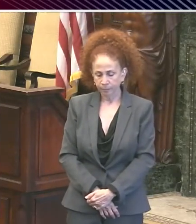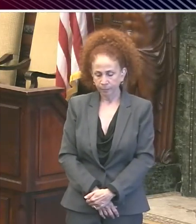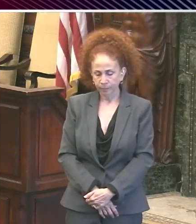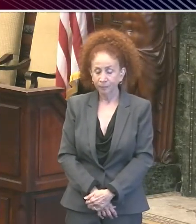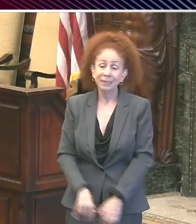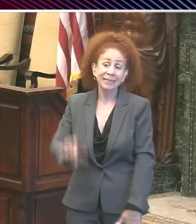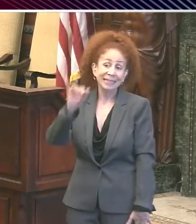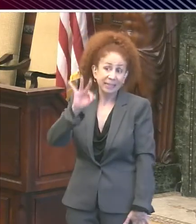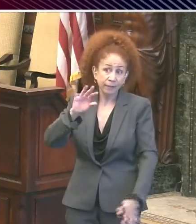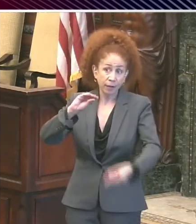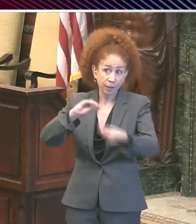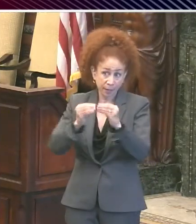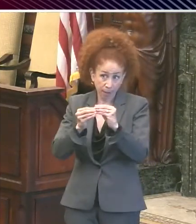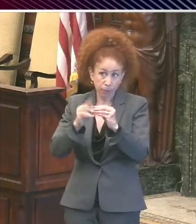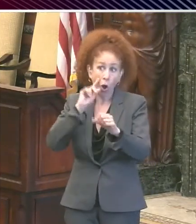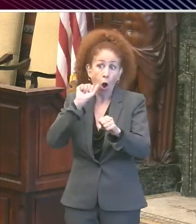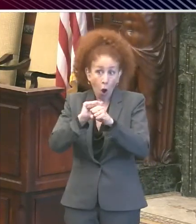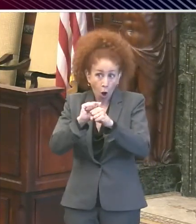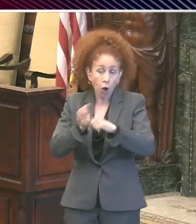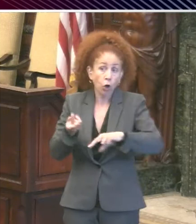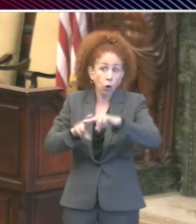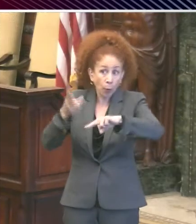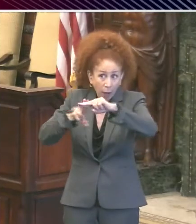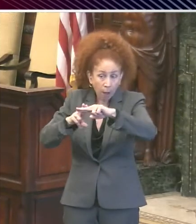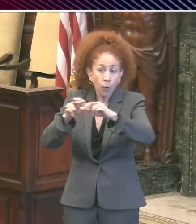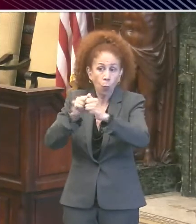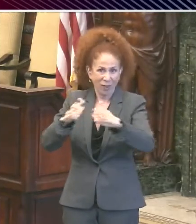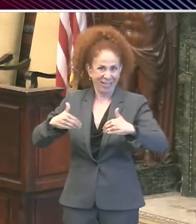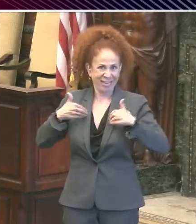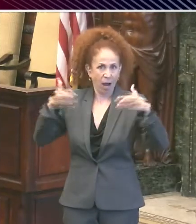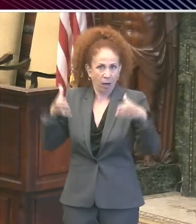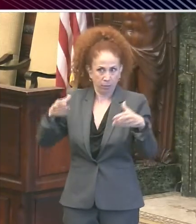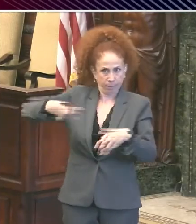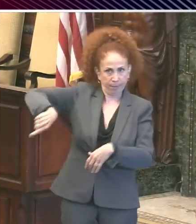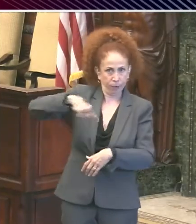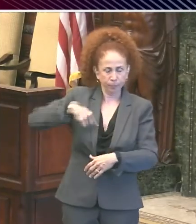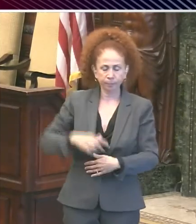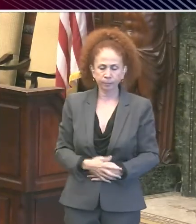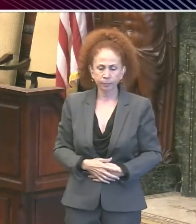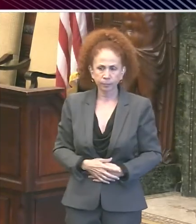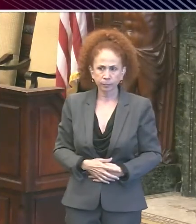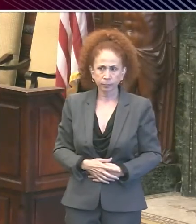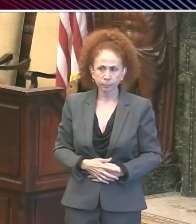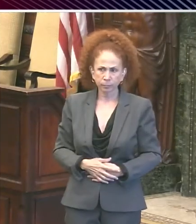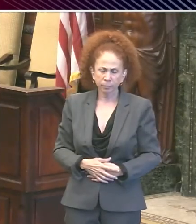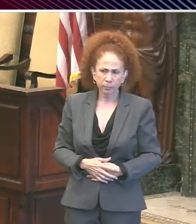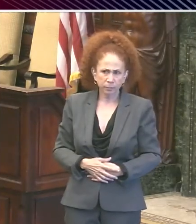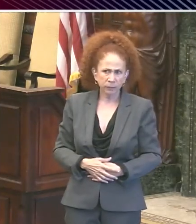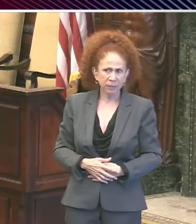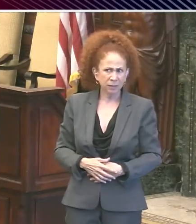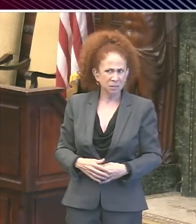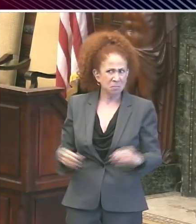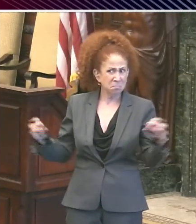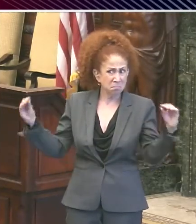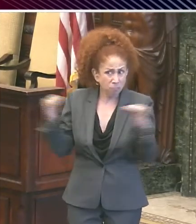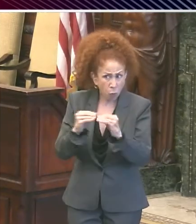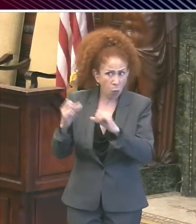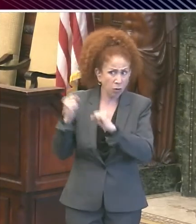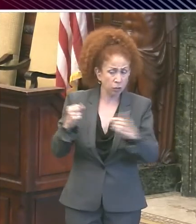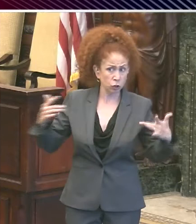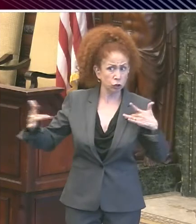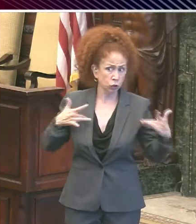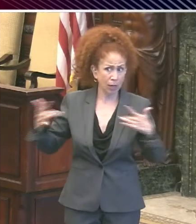If the numbers are, in fact, going up among young people, does it continue to raise real concerns